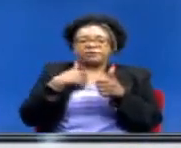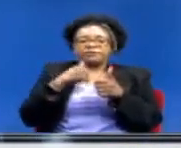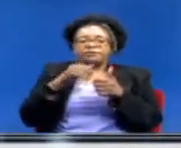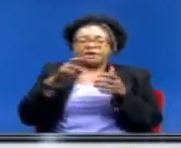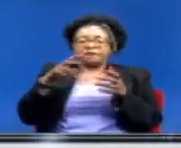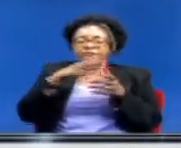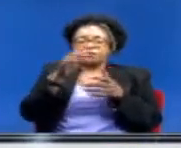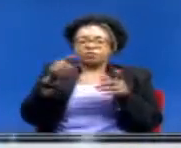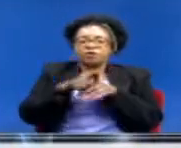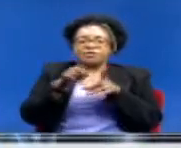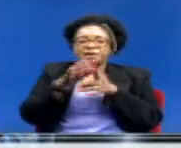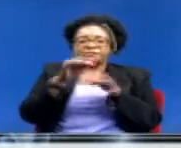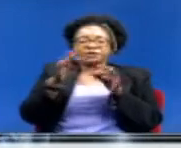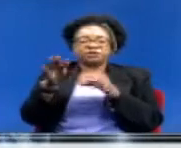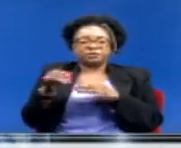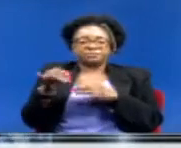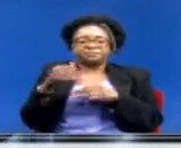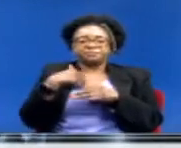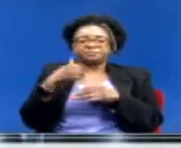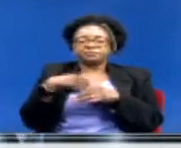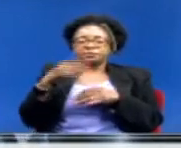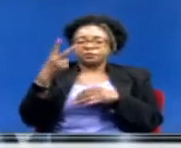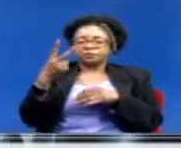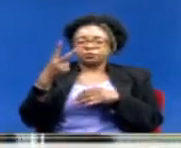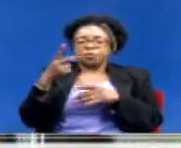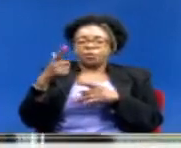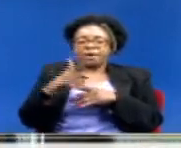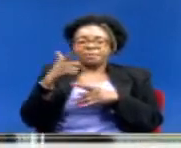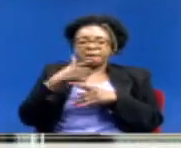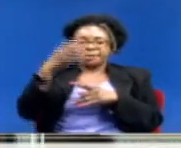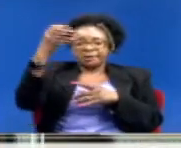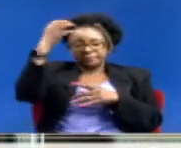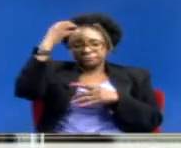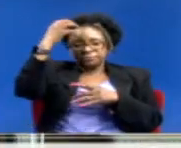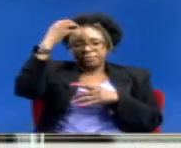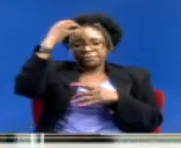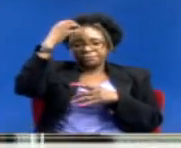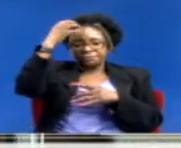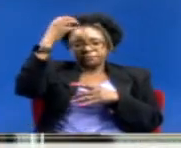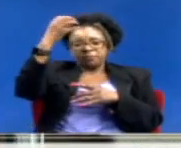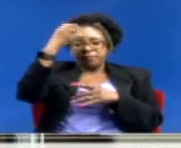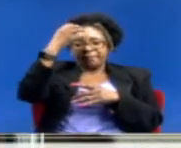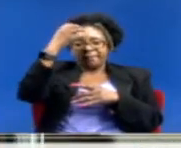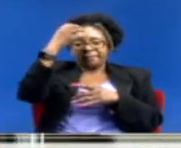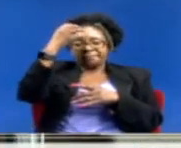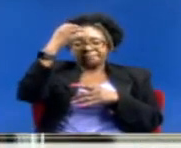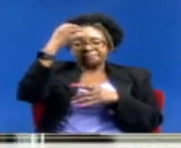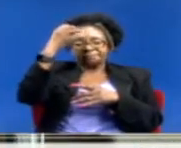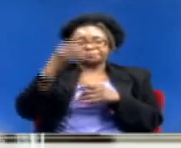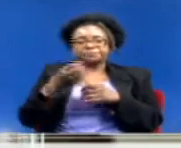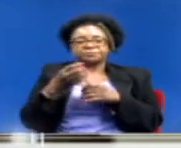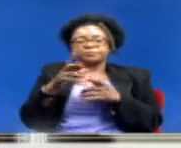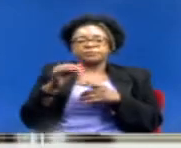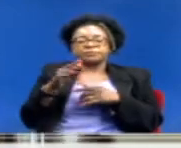adventure. Two cameras mounted on top here and one here in the forehead.